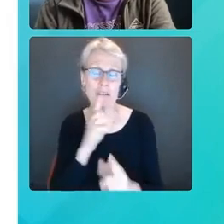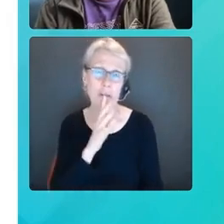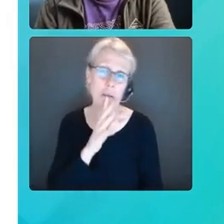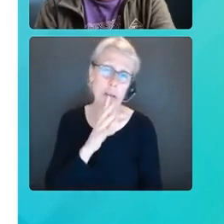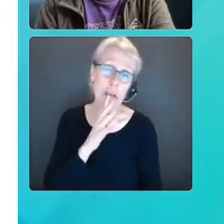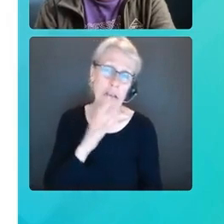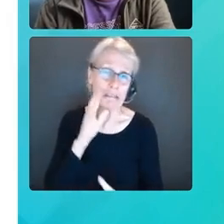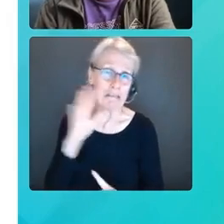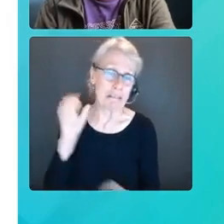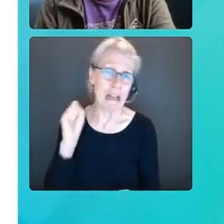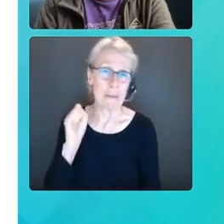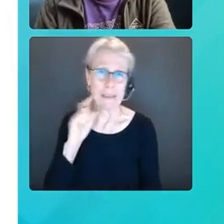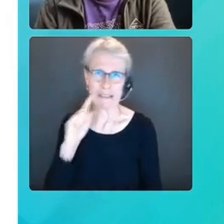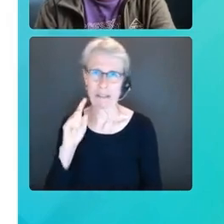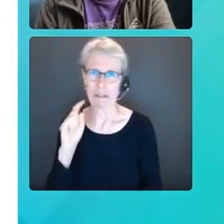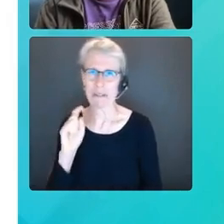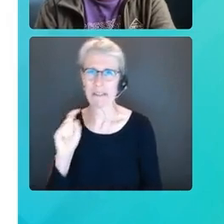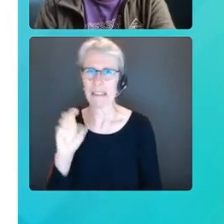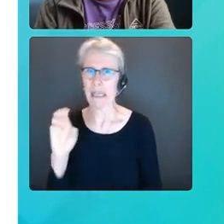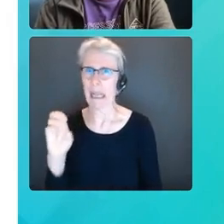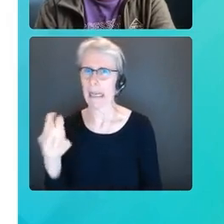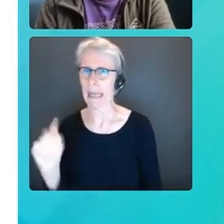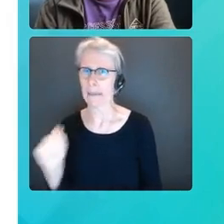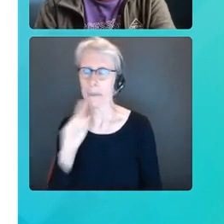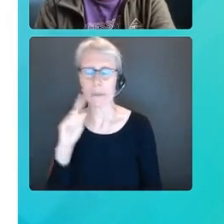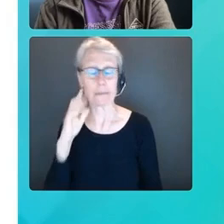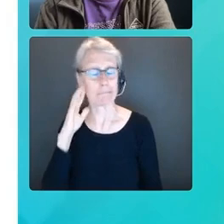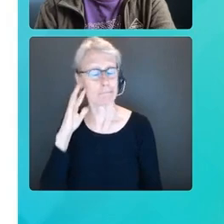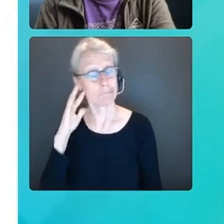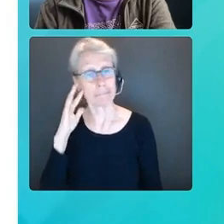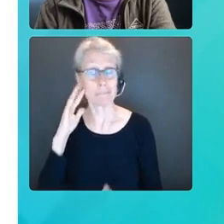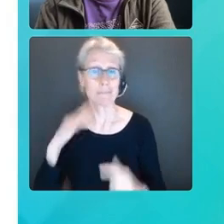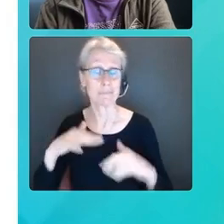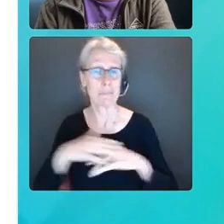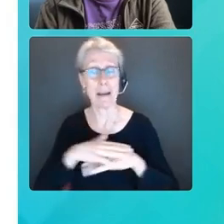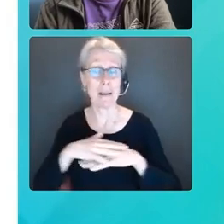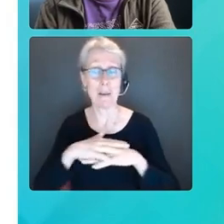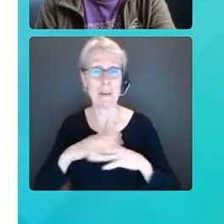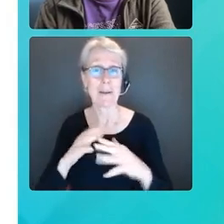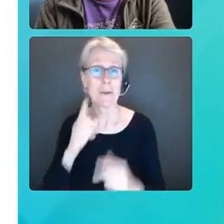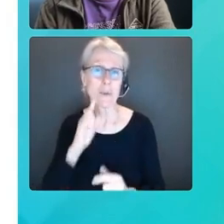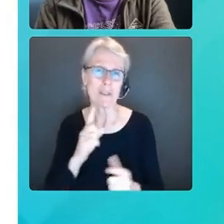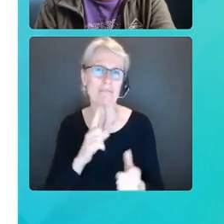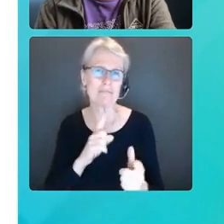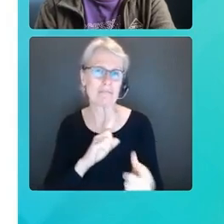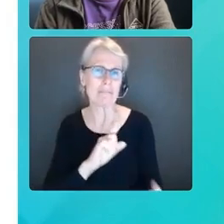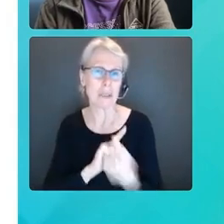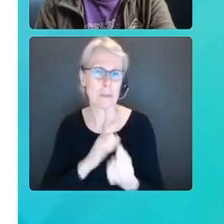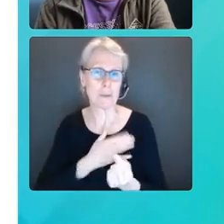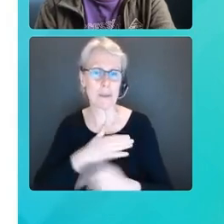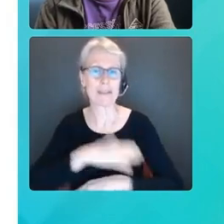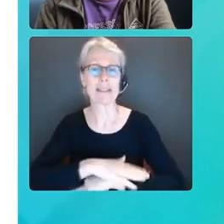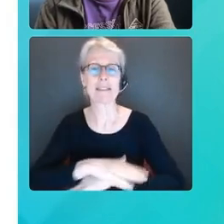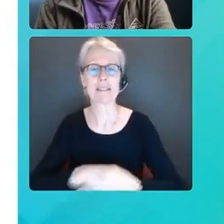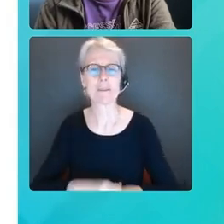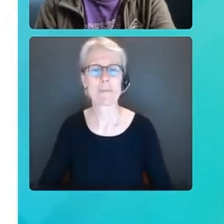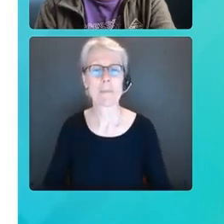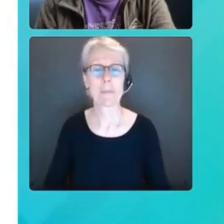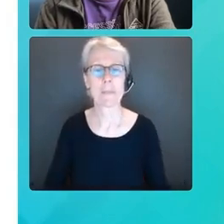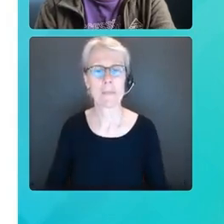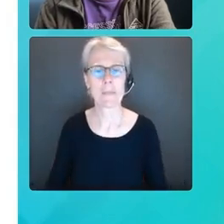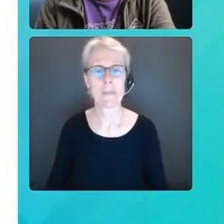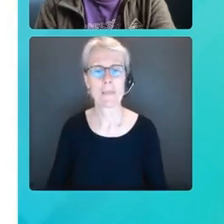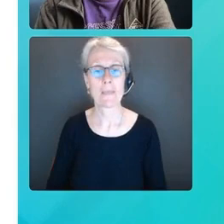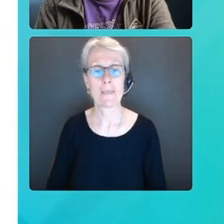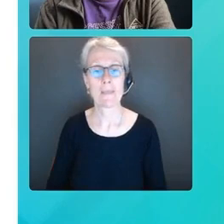but we'll maybe we can just do it at the accessibility booth. And thank you very much for saying it's a call. I appreciate it. You'll also be able to